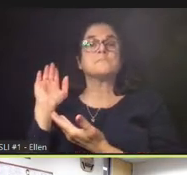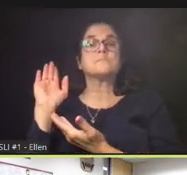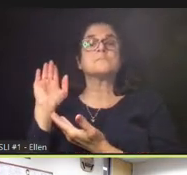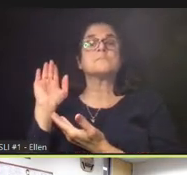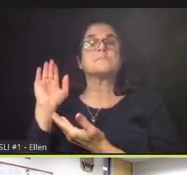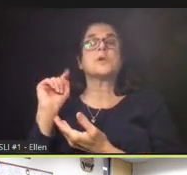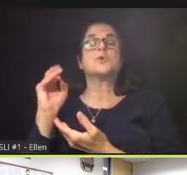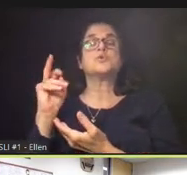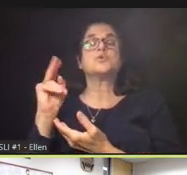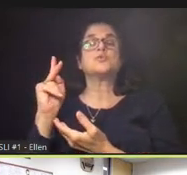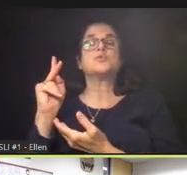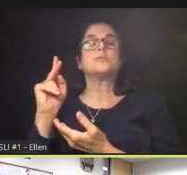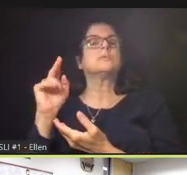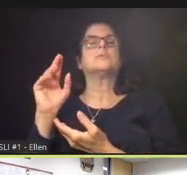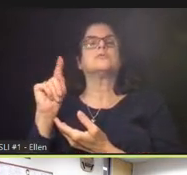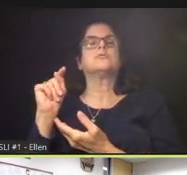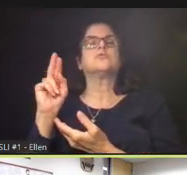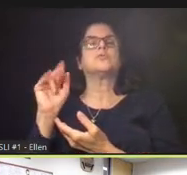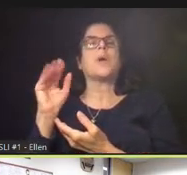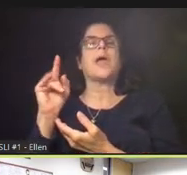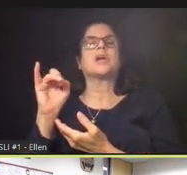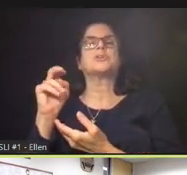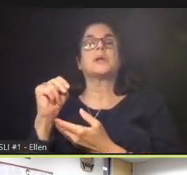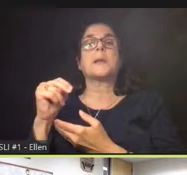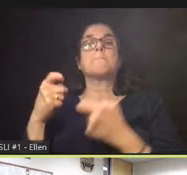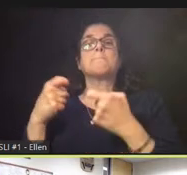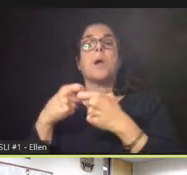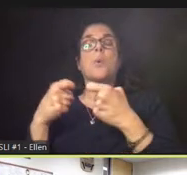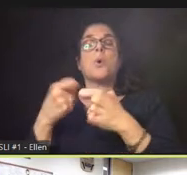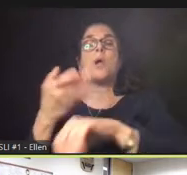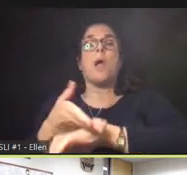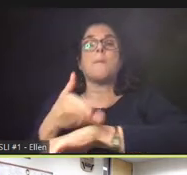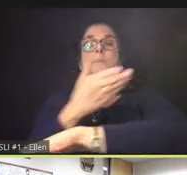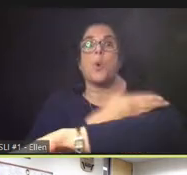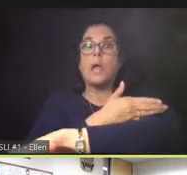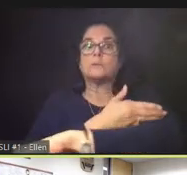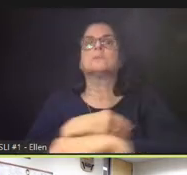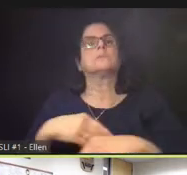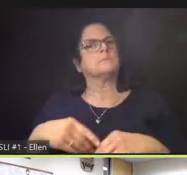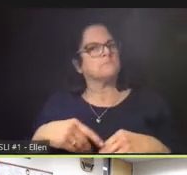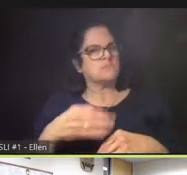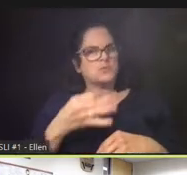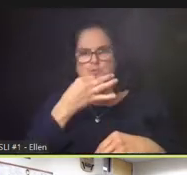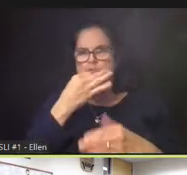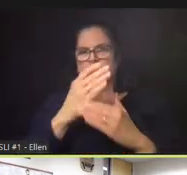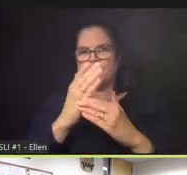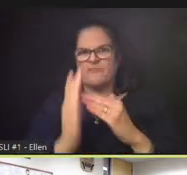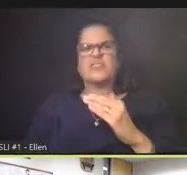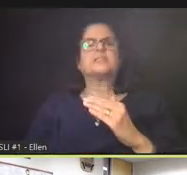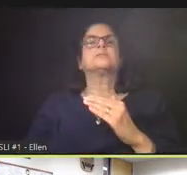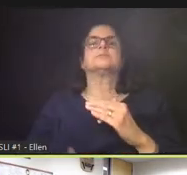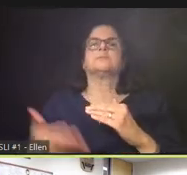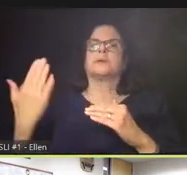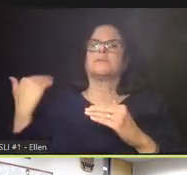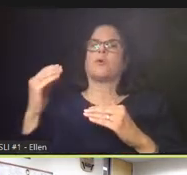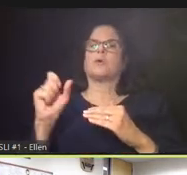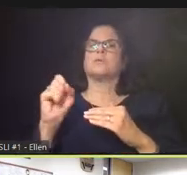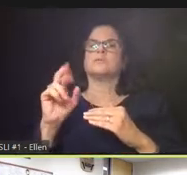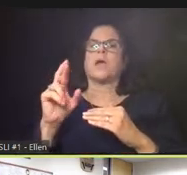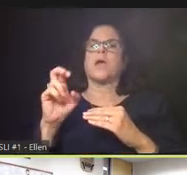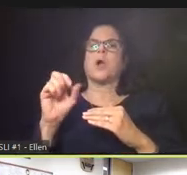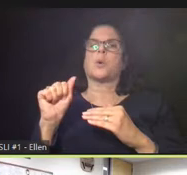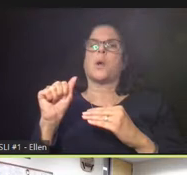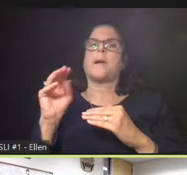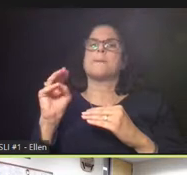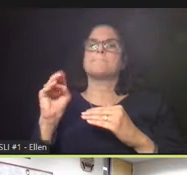report this for the last time I'm reporting on this project, as it is substantially complete. The last pieces of work really were on Sacramento roofing and the courtyard wall, and we can look at